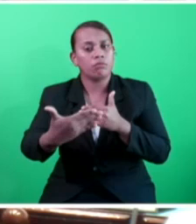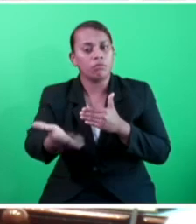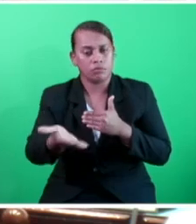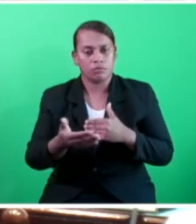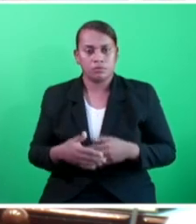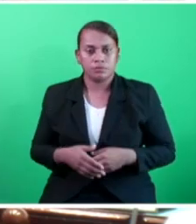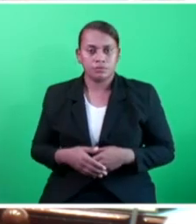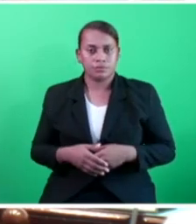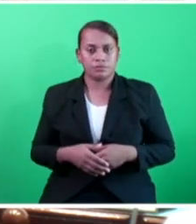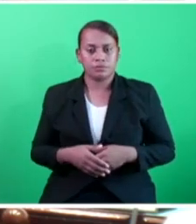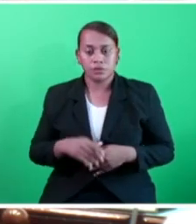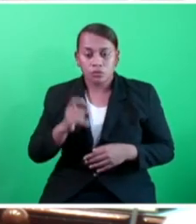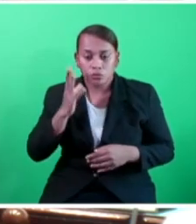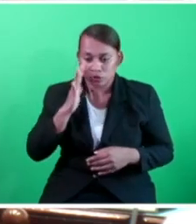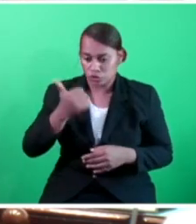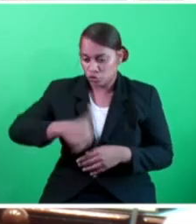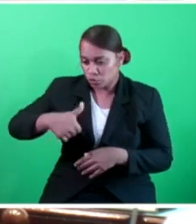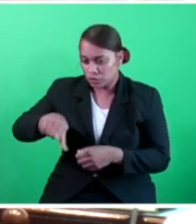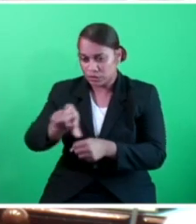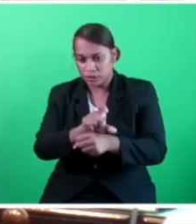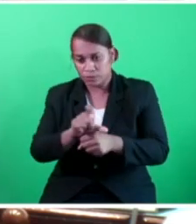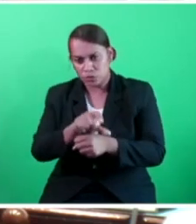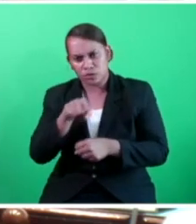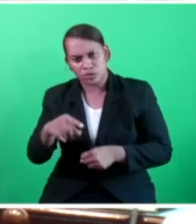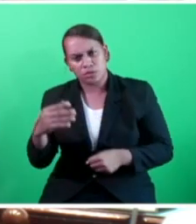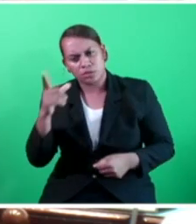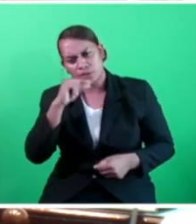utilizing these chemicals. Mr. Speaker said,